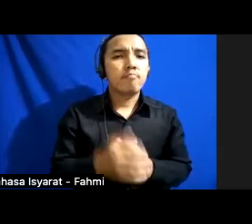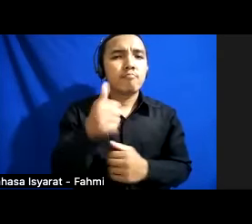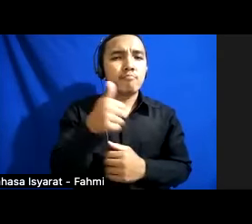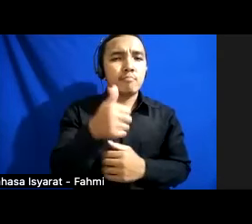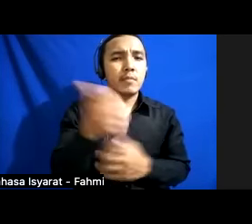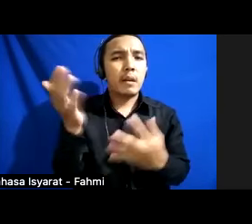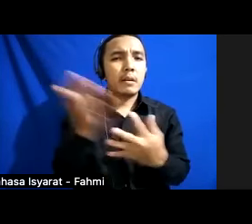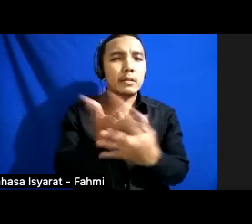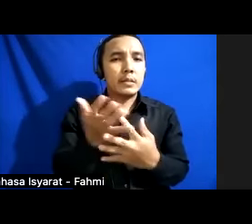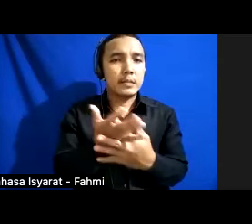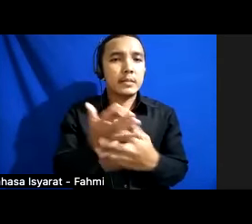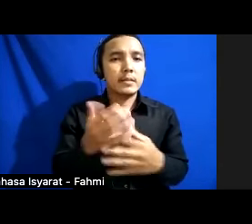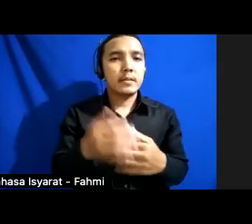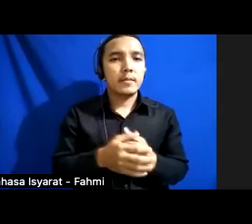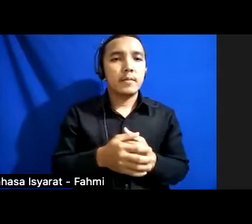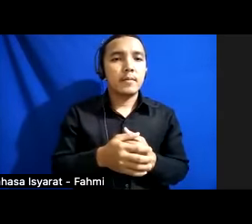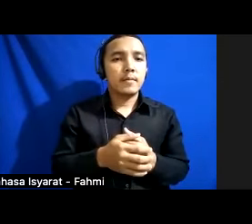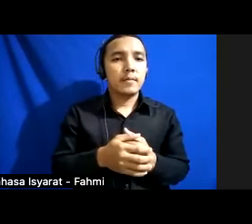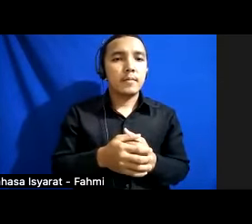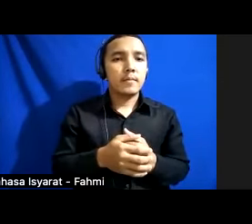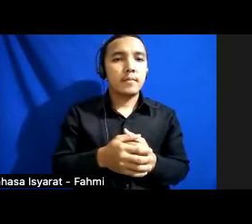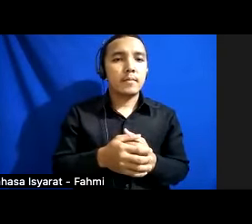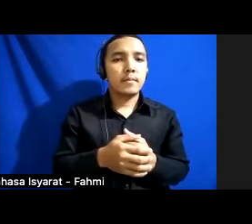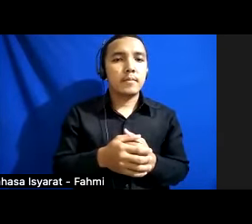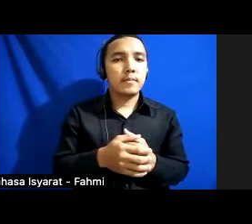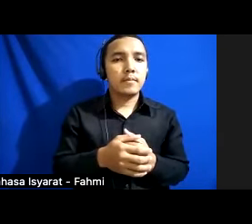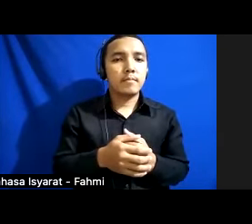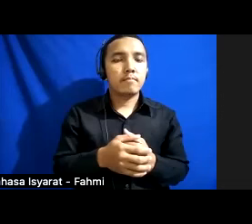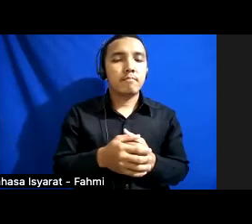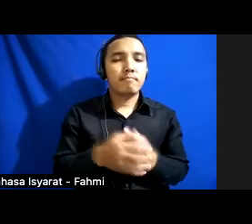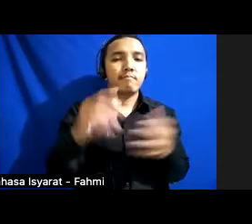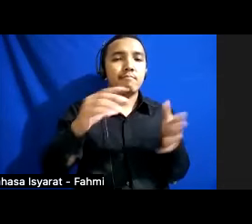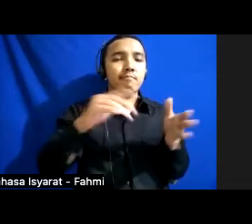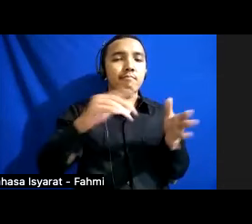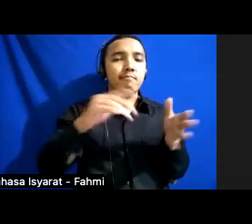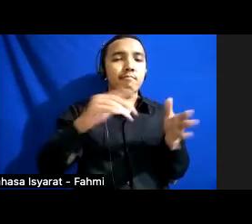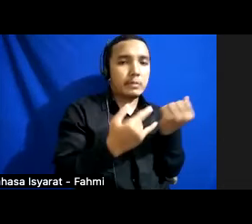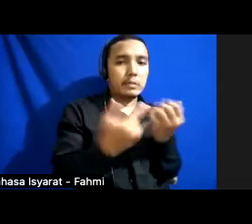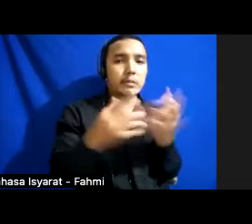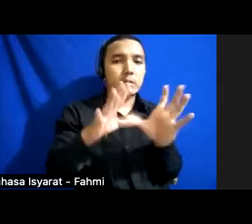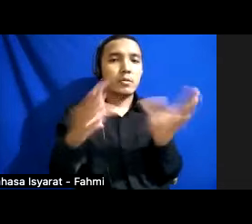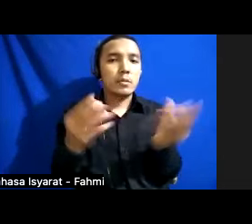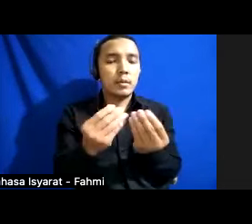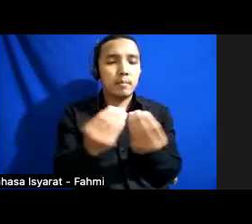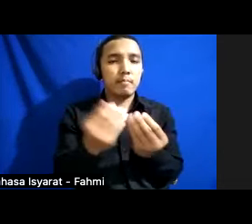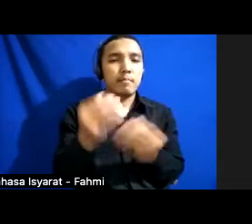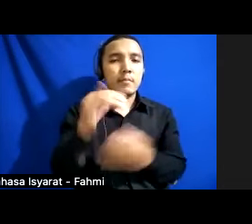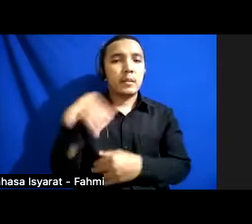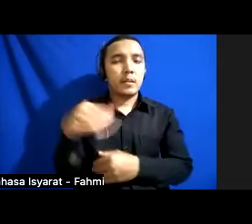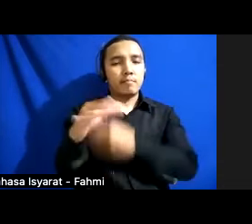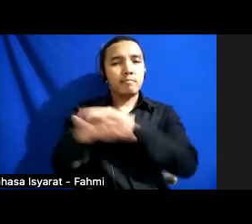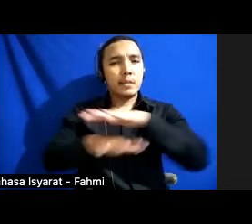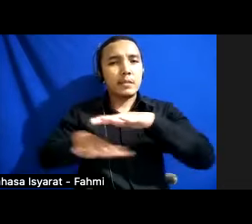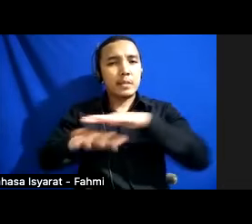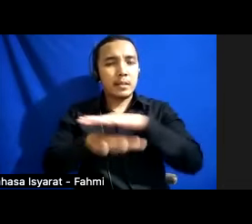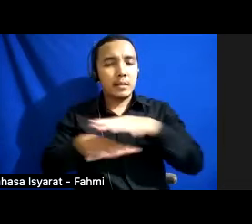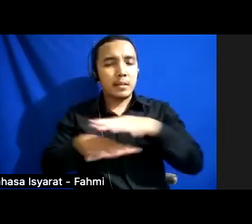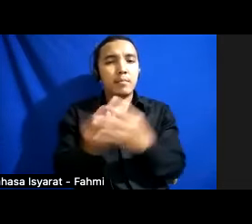environment. Accessible and inclusive urban space serves as a foundation that underlies economic